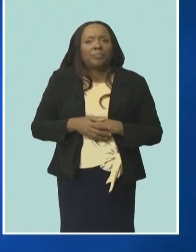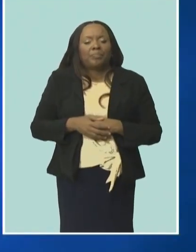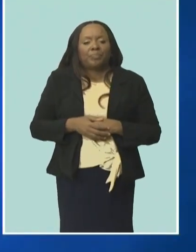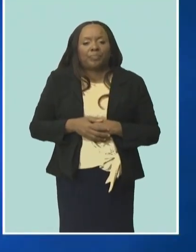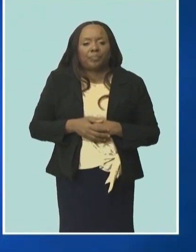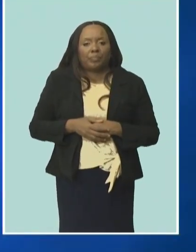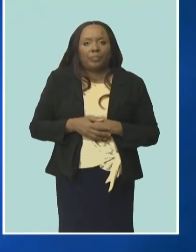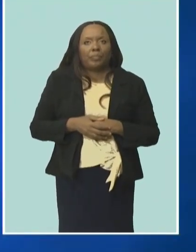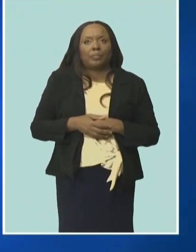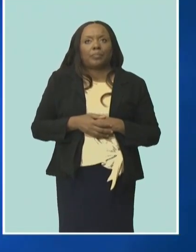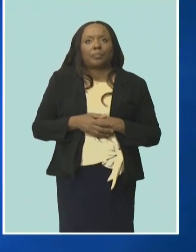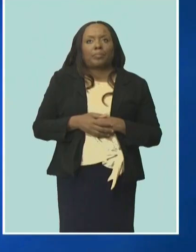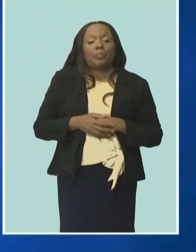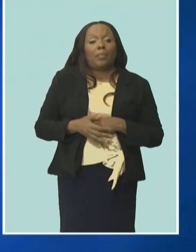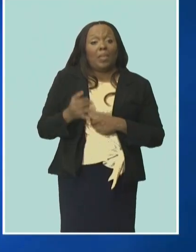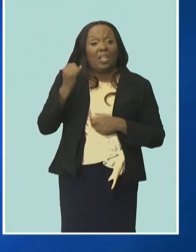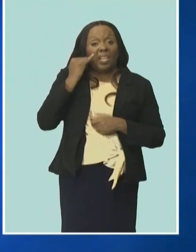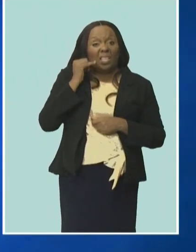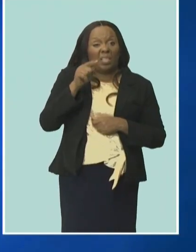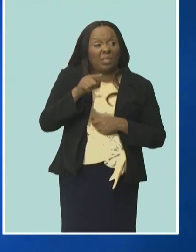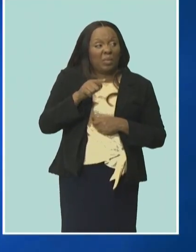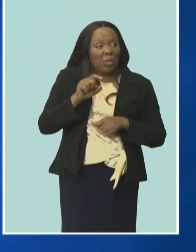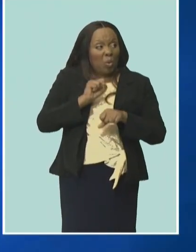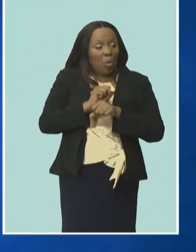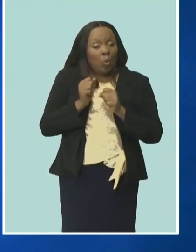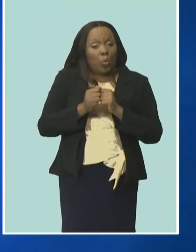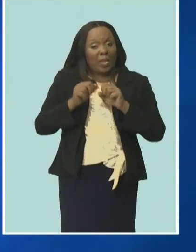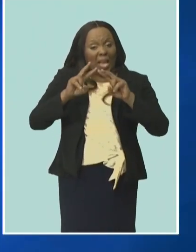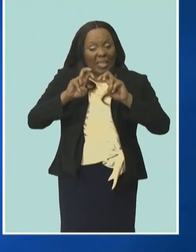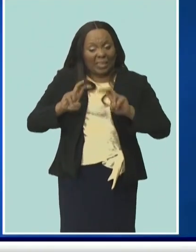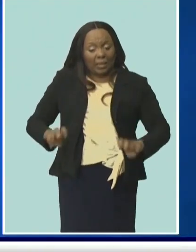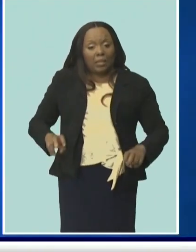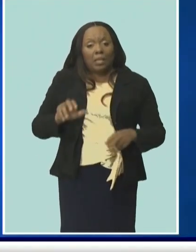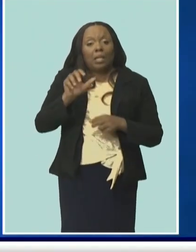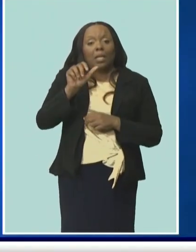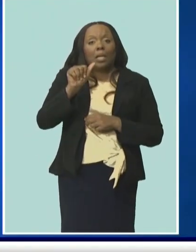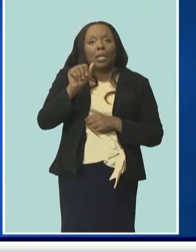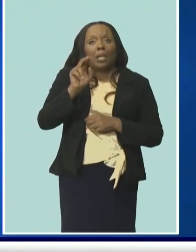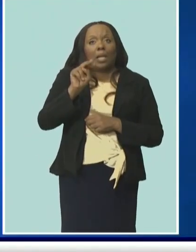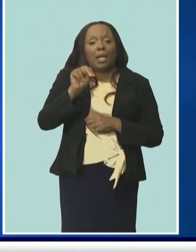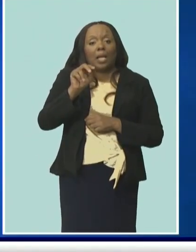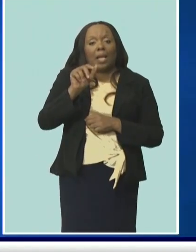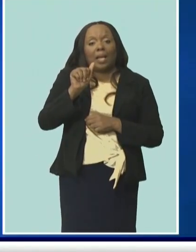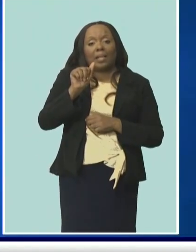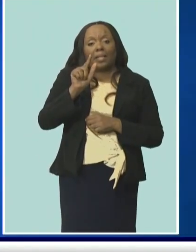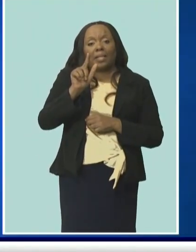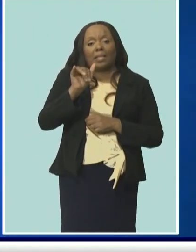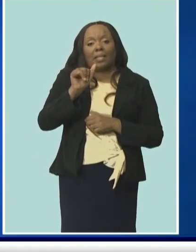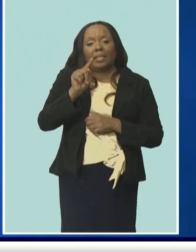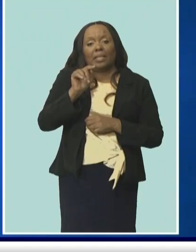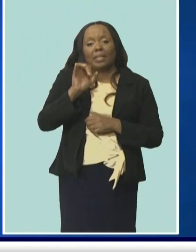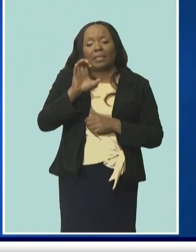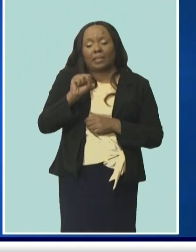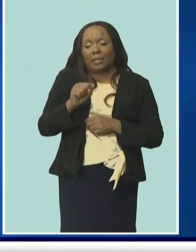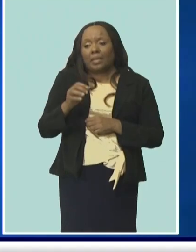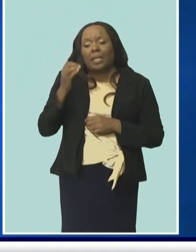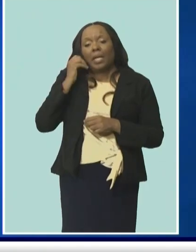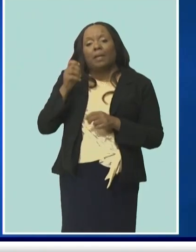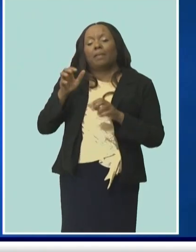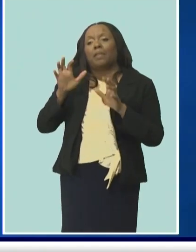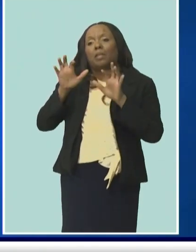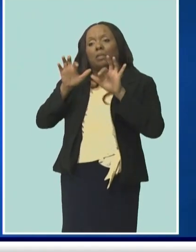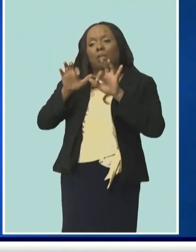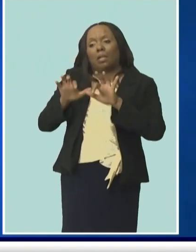the analytics field, you always hear this term garbage in, garbage out, right? Which is